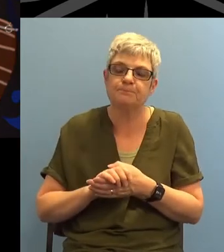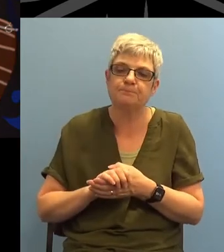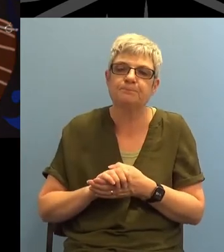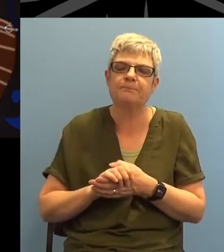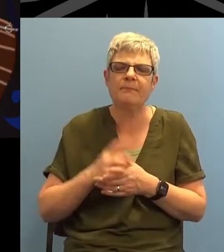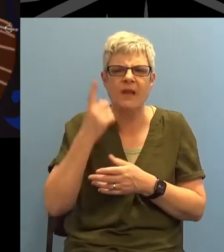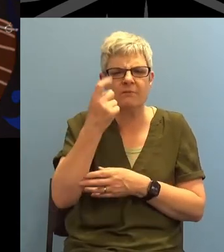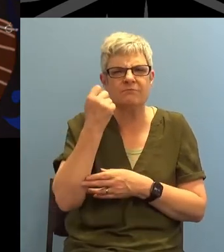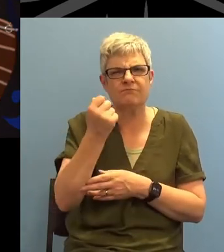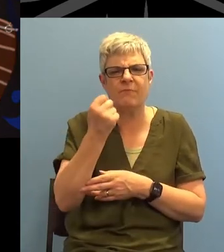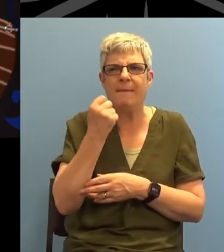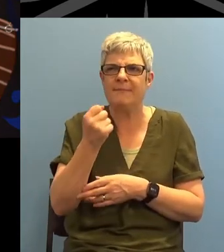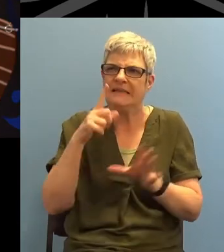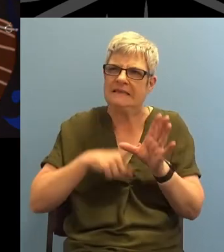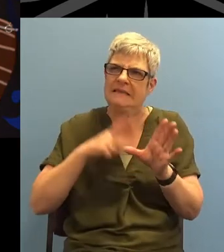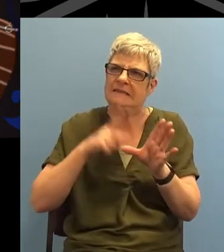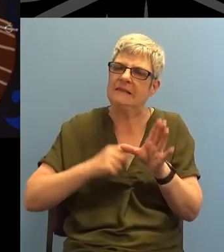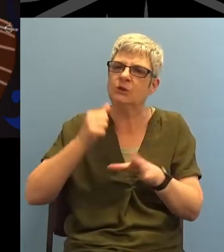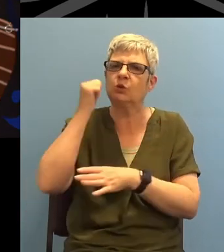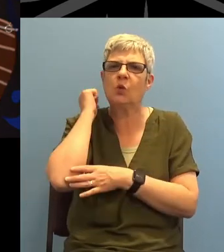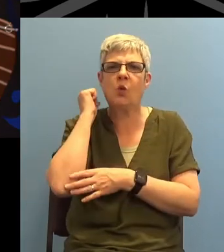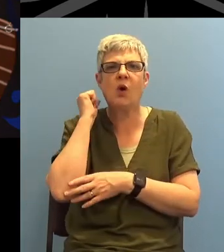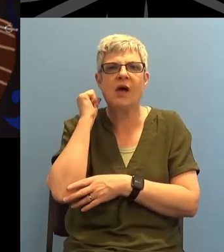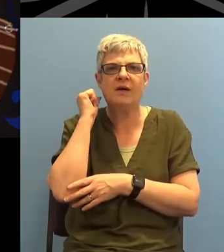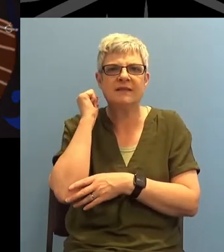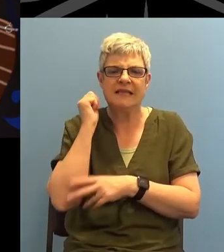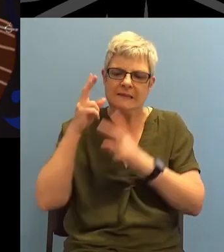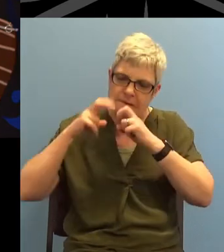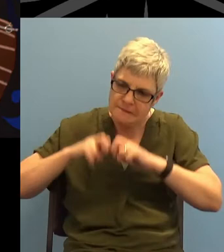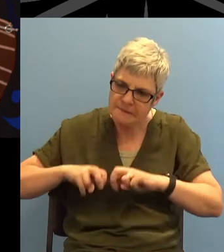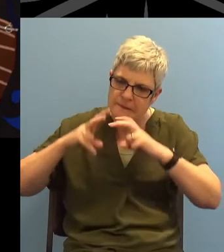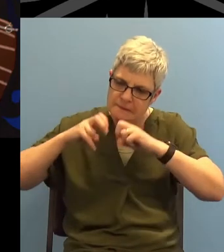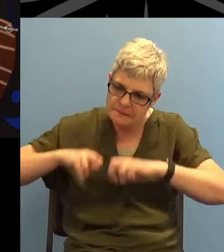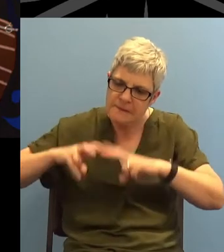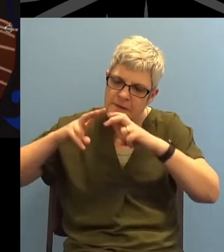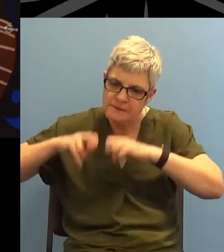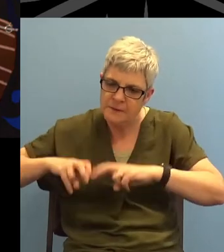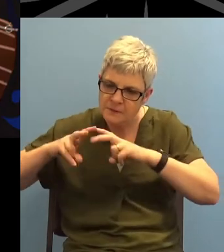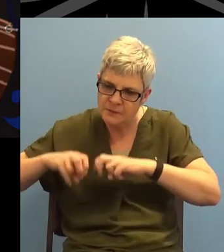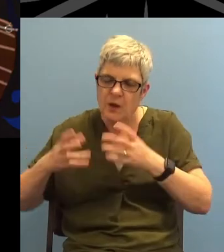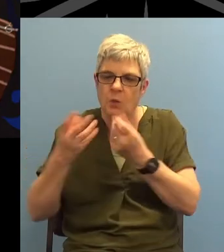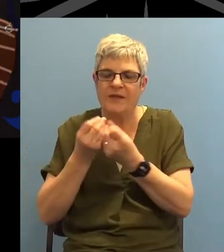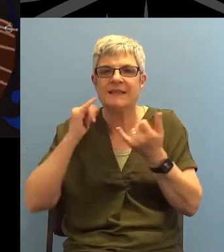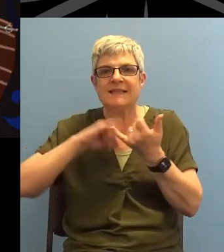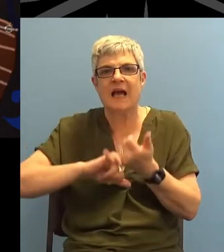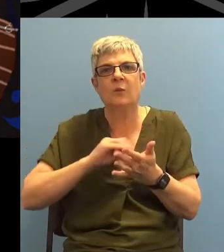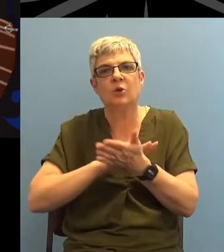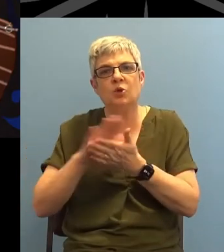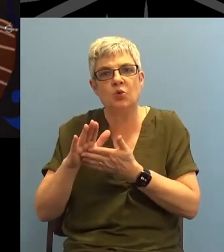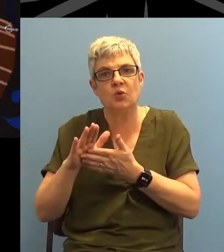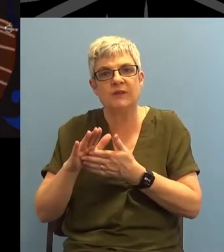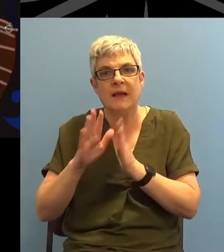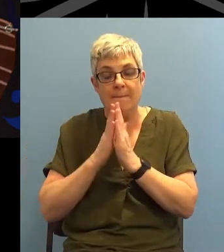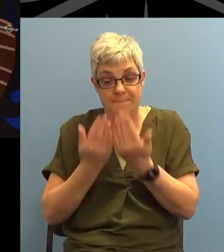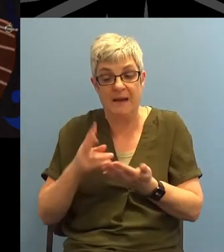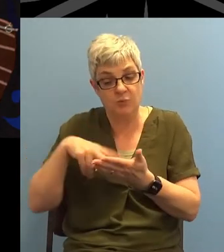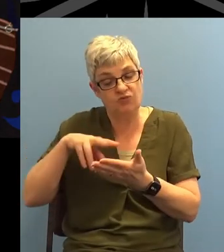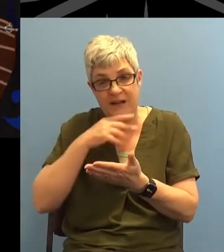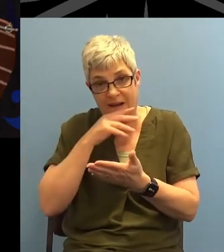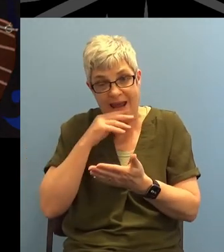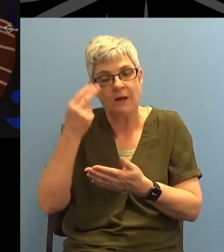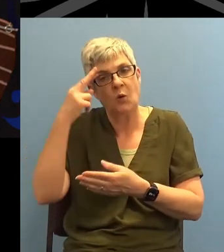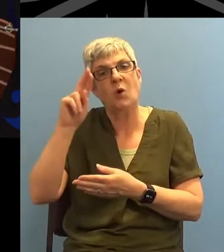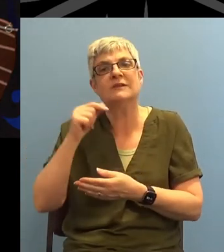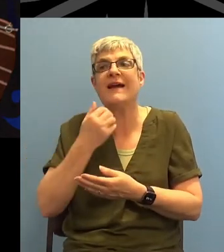I remember years ago actually plowing through these later chapters in Exodus with Selwyn Hughes' Bible reading notes, which some of you may have used, called Every Day